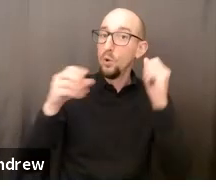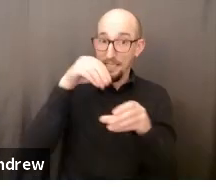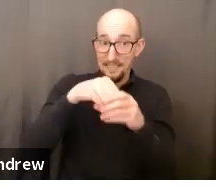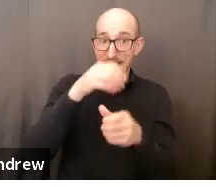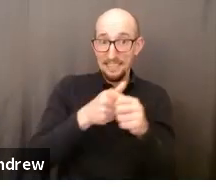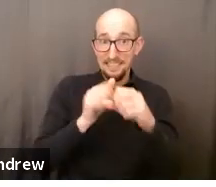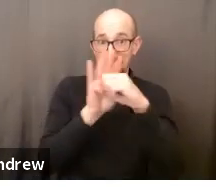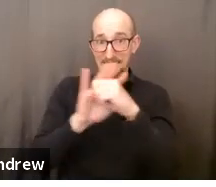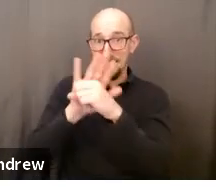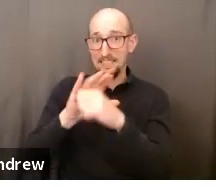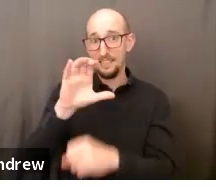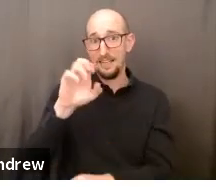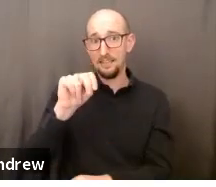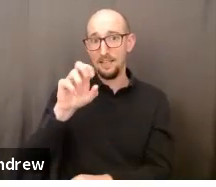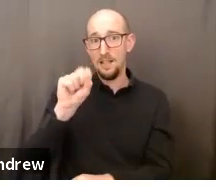regards to